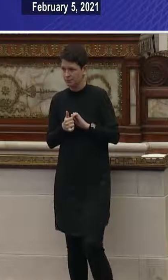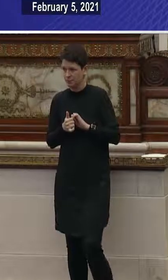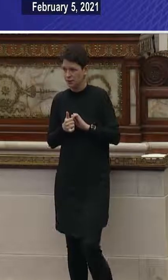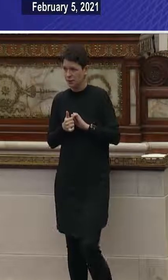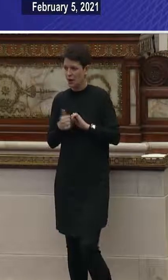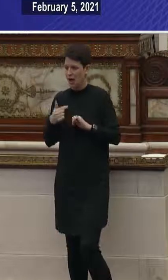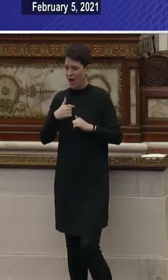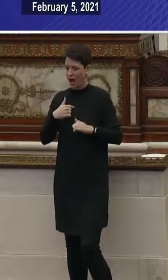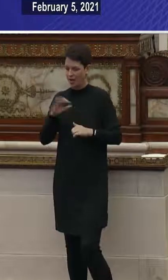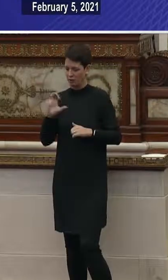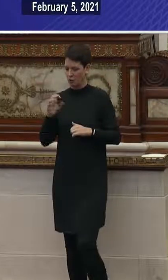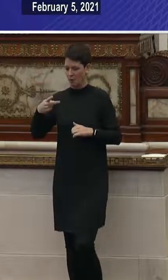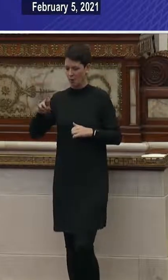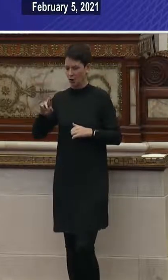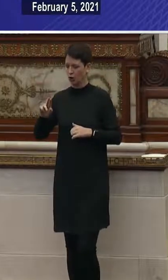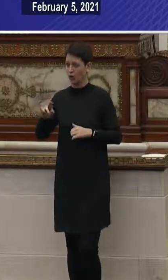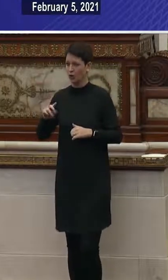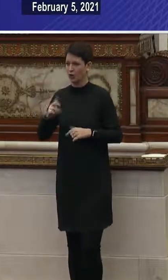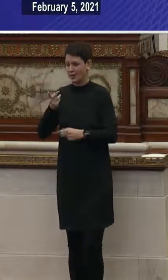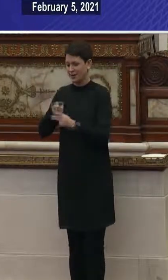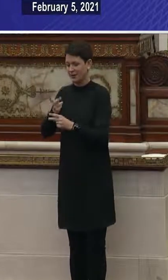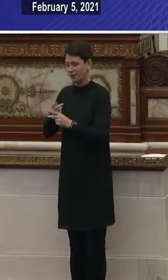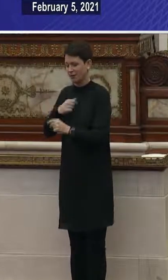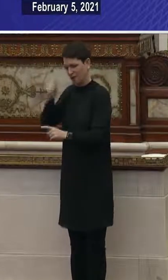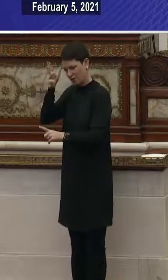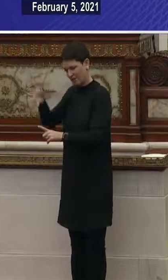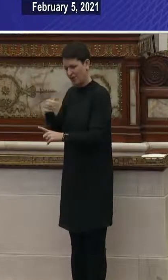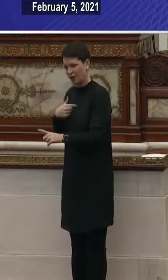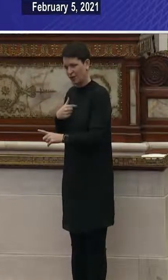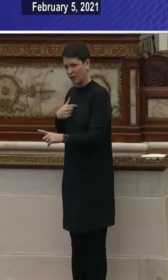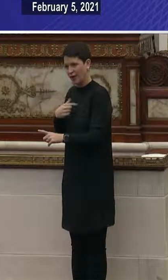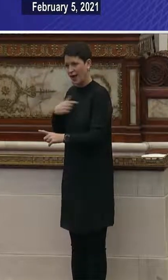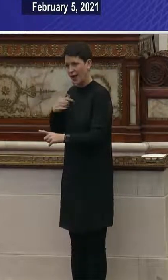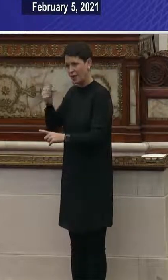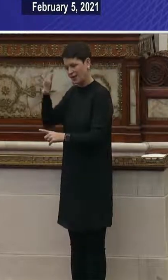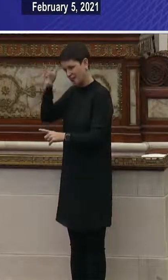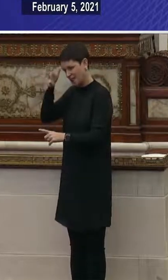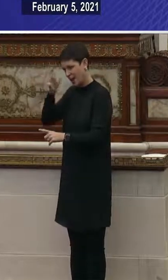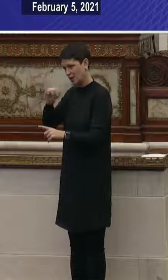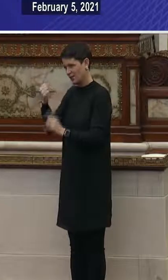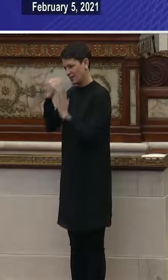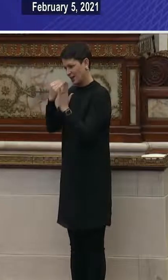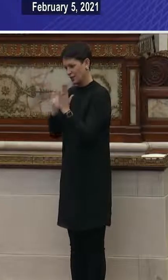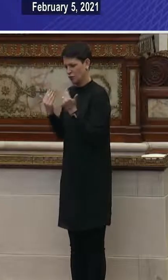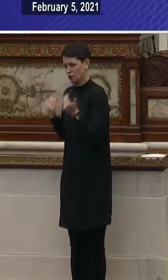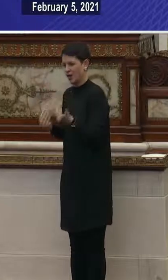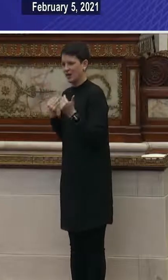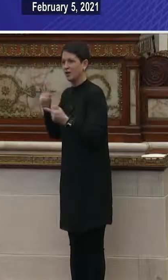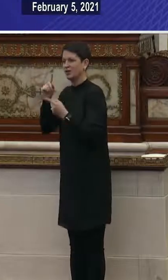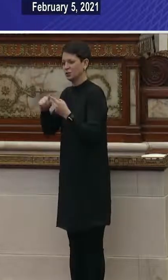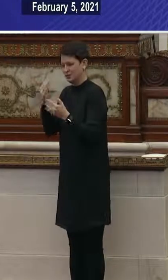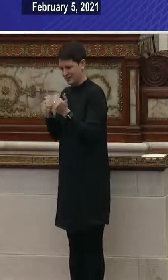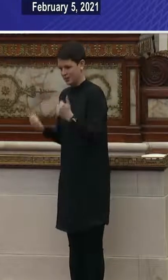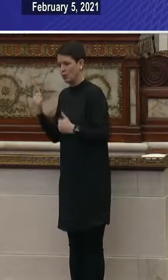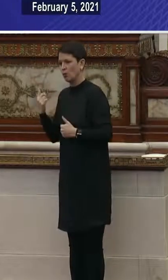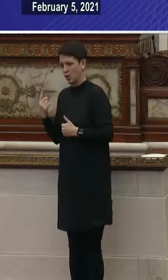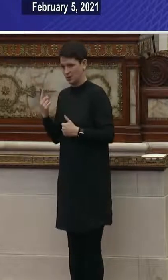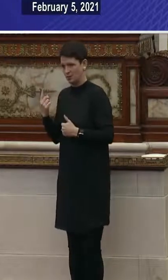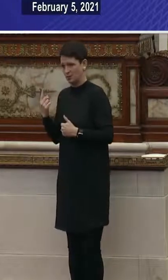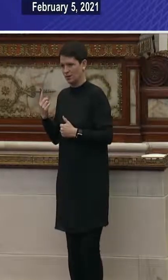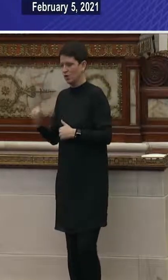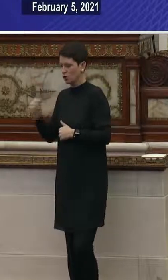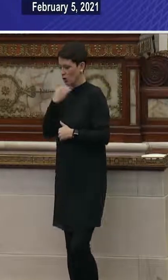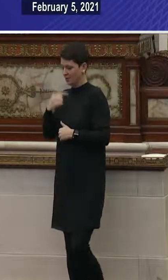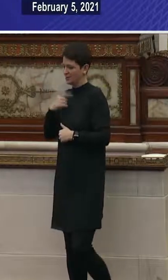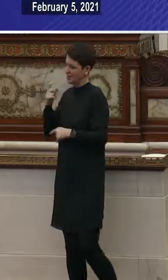Sherelle Parker, for example, who cared for my grandfather, I would have Daddy on 10 lists right now until somebody called to say